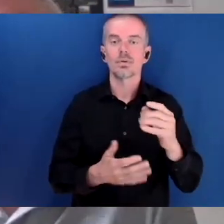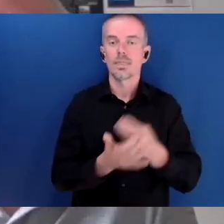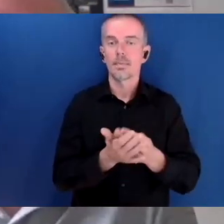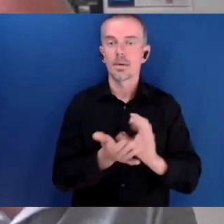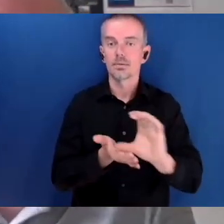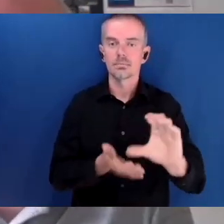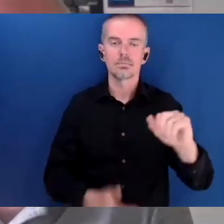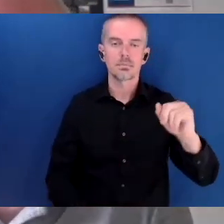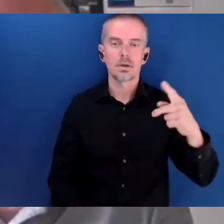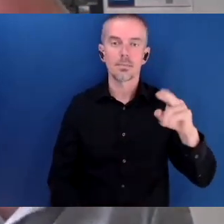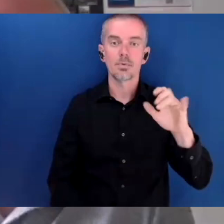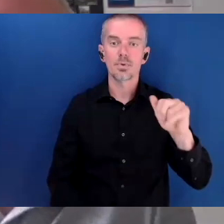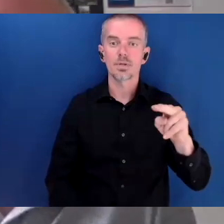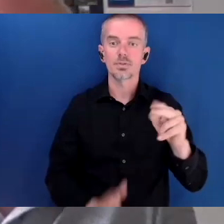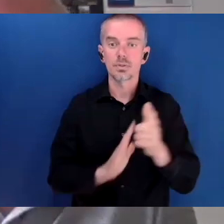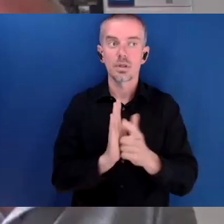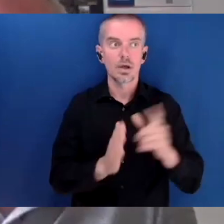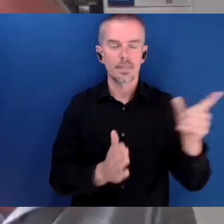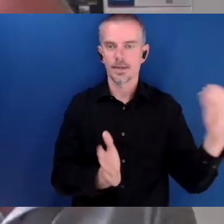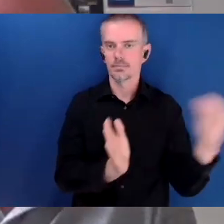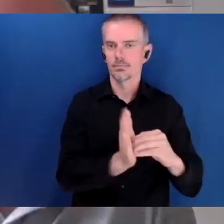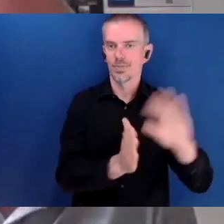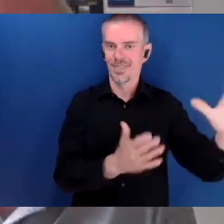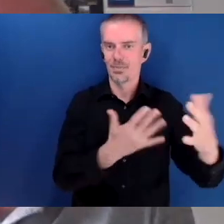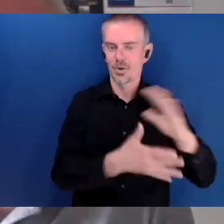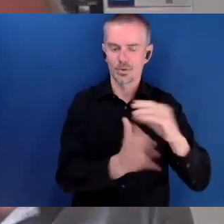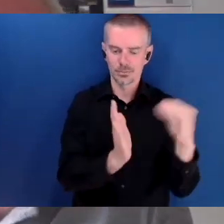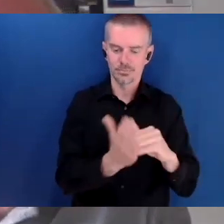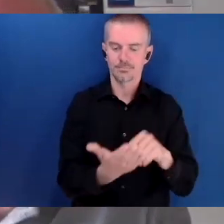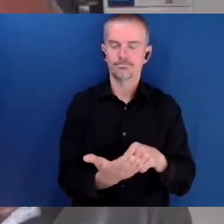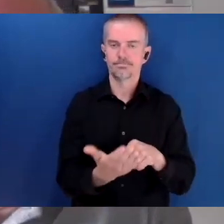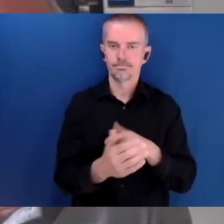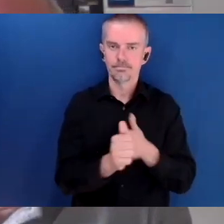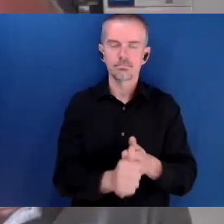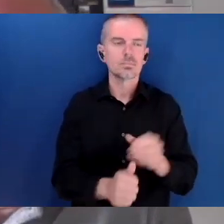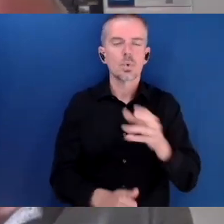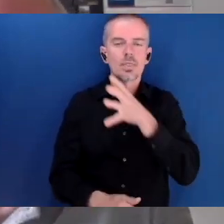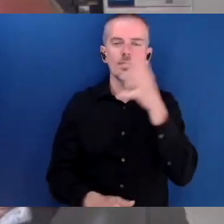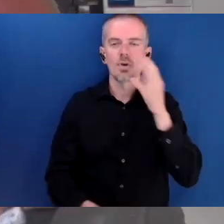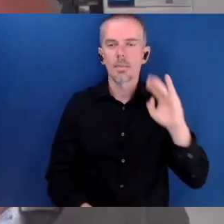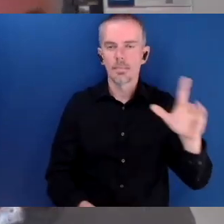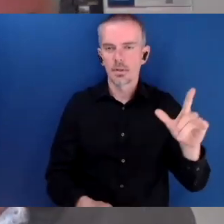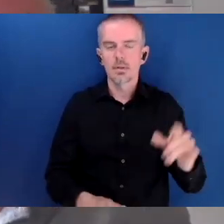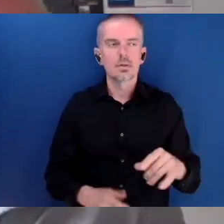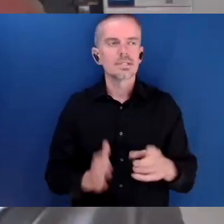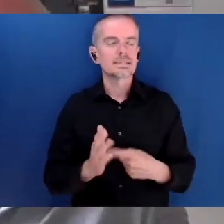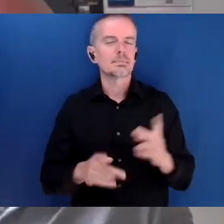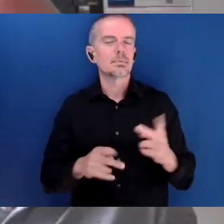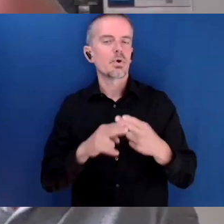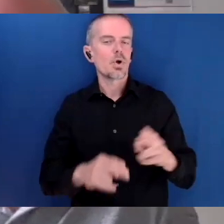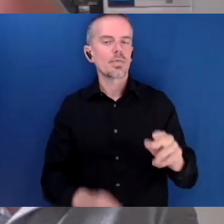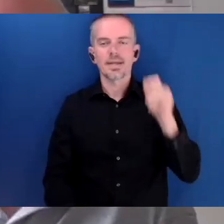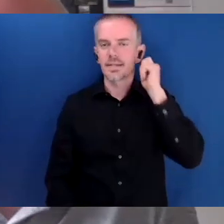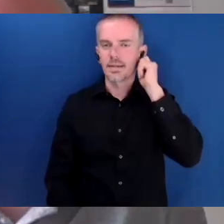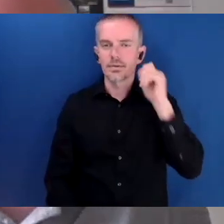or into things like the Farm Bill or different things like that. And so these are things that often folks refer to as earmarks, where they say kind of, you